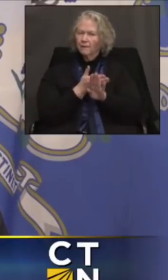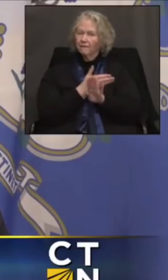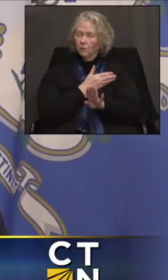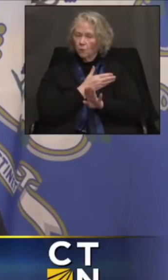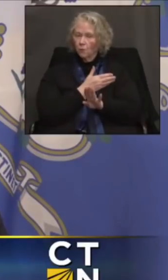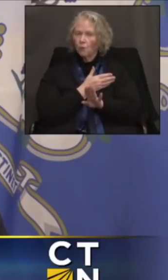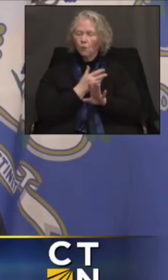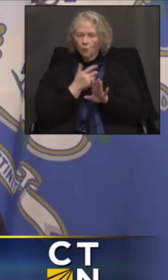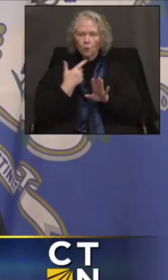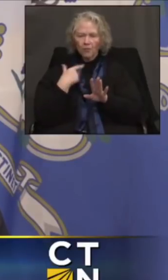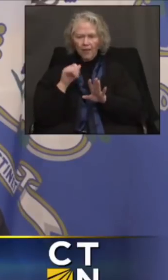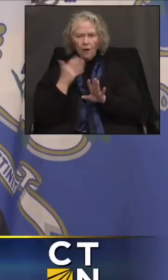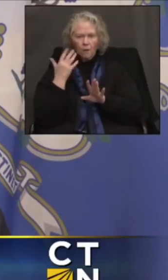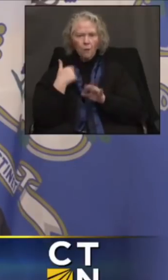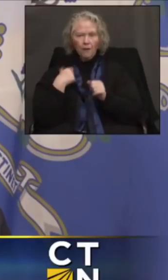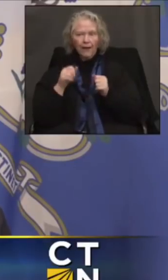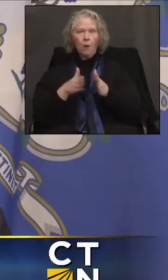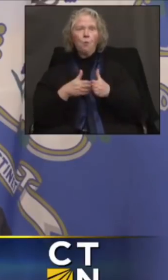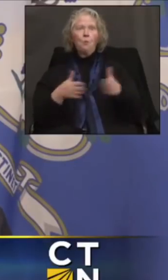us to accelerate things.